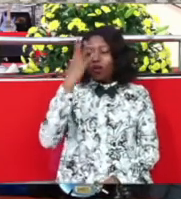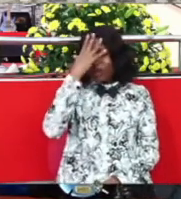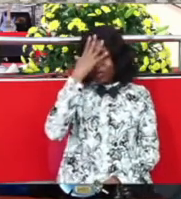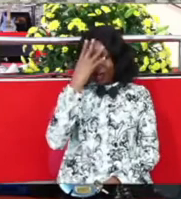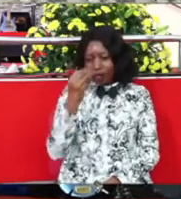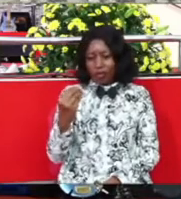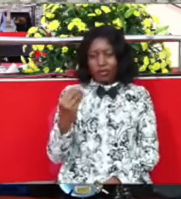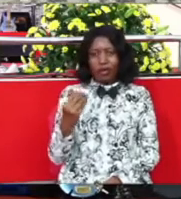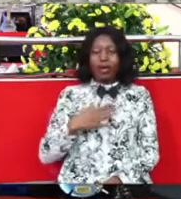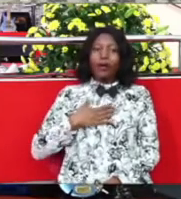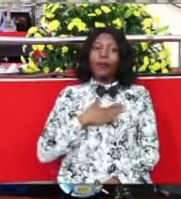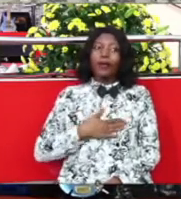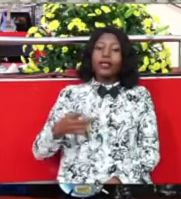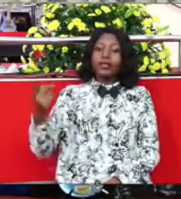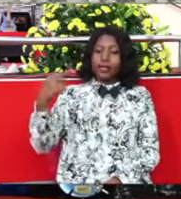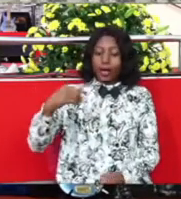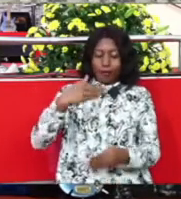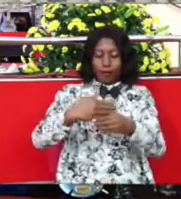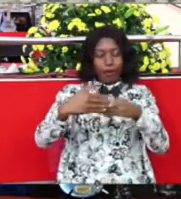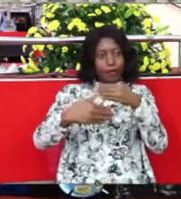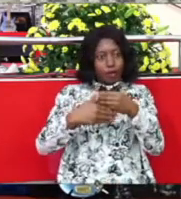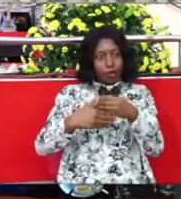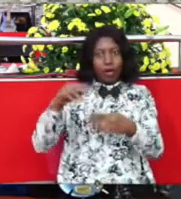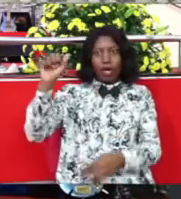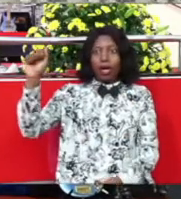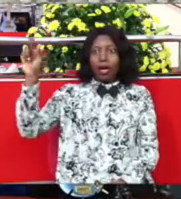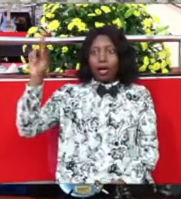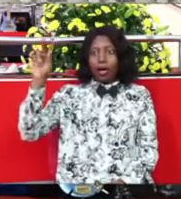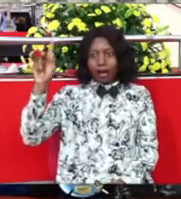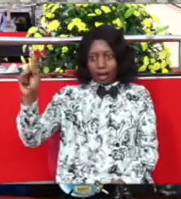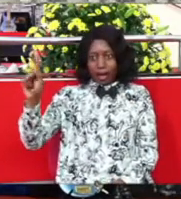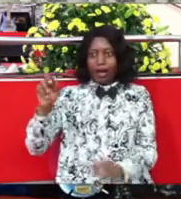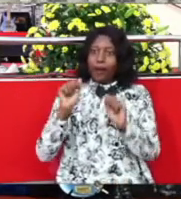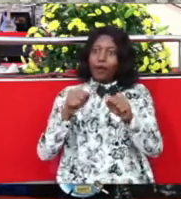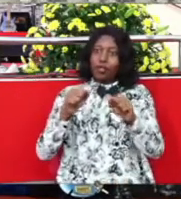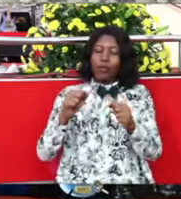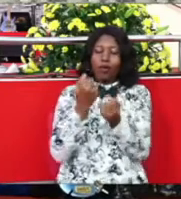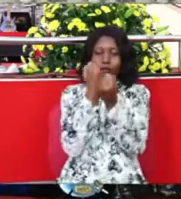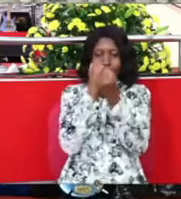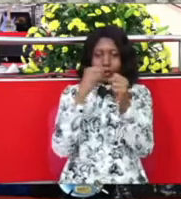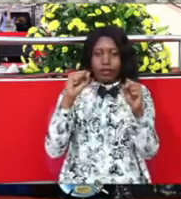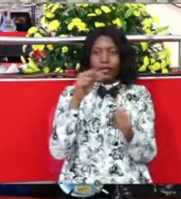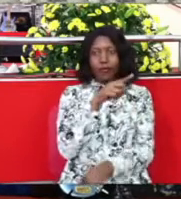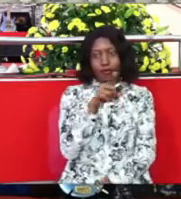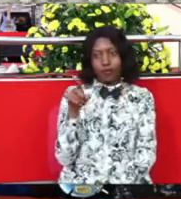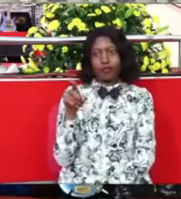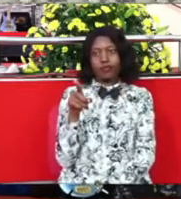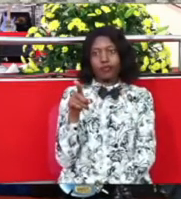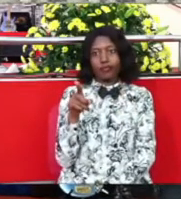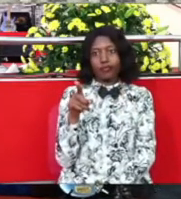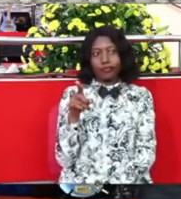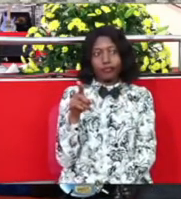this ark. Kujeni tujenge safina hii. It will rescue you. Itaweza kuwaokoa. And at that